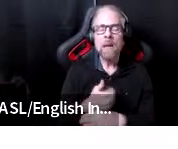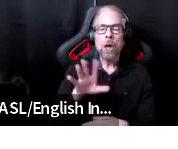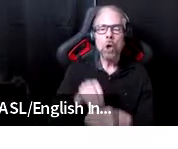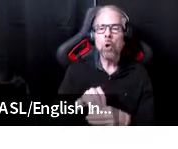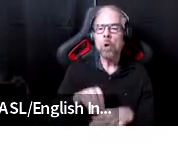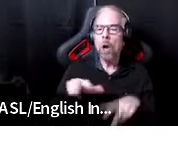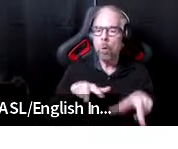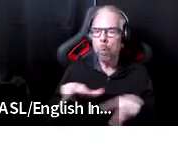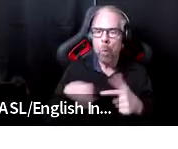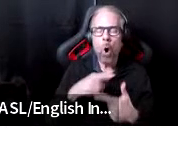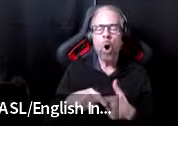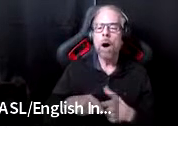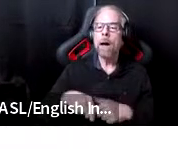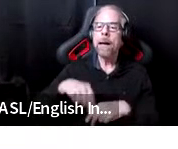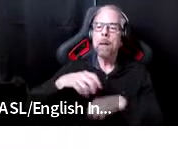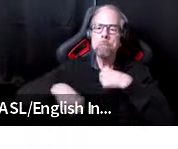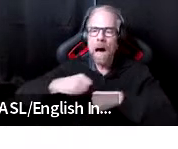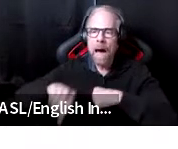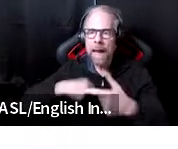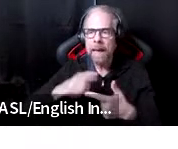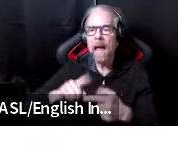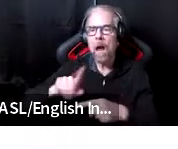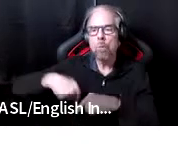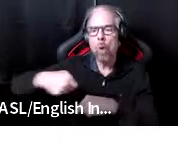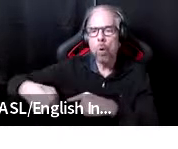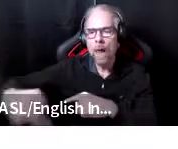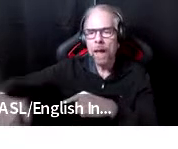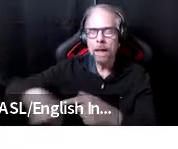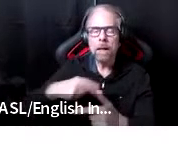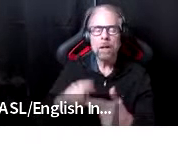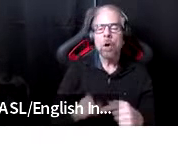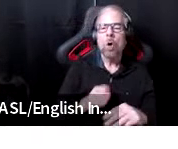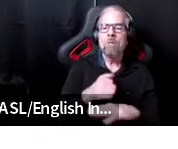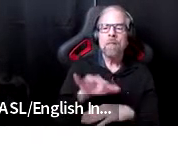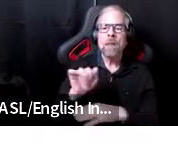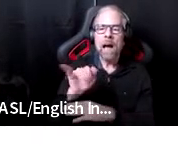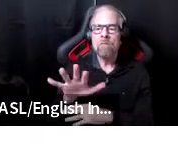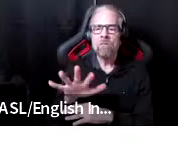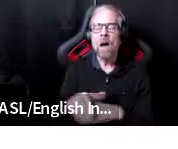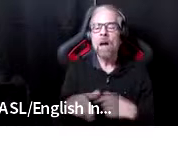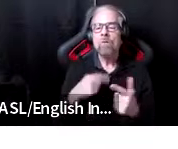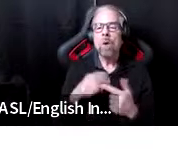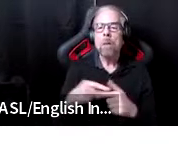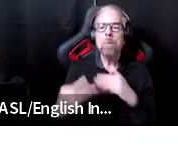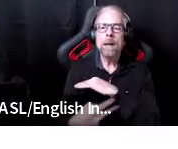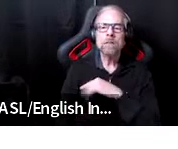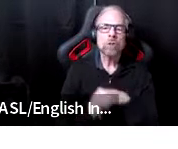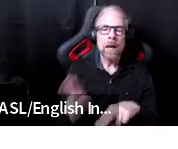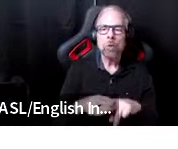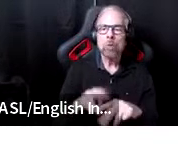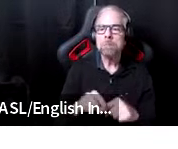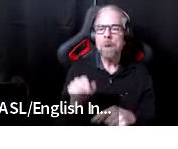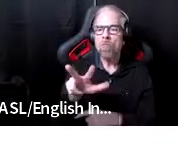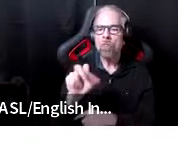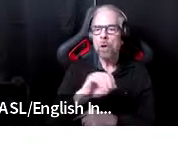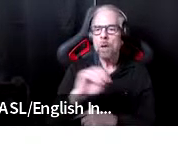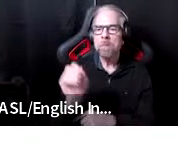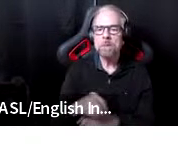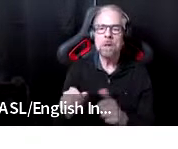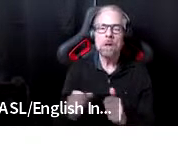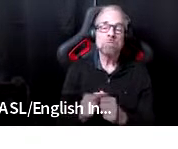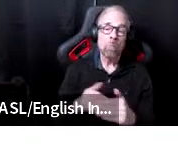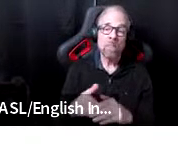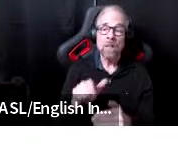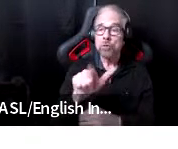and rolling. Daily person throughput across the I-5 Interstate Bridge is forecast to increase by about 30% with the 2045 no